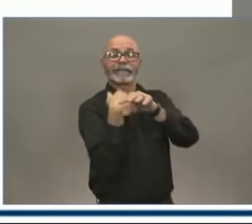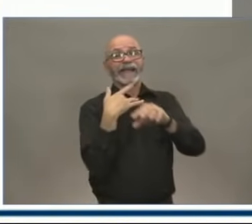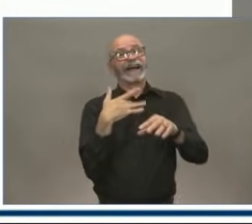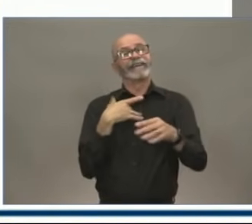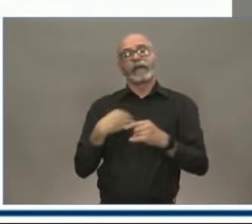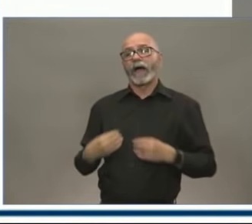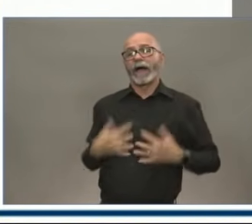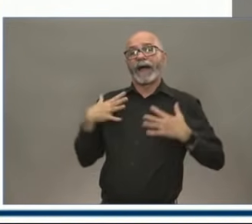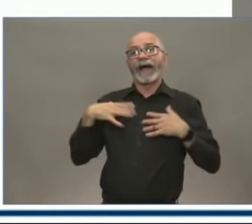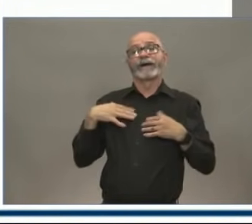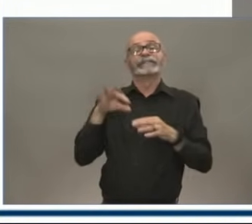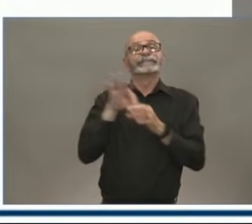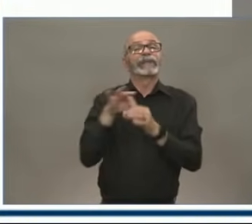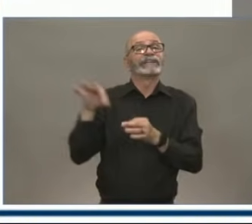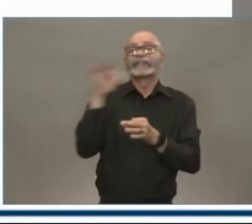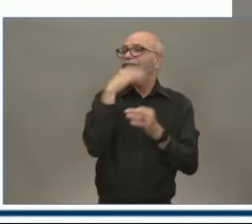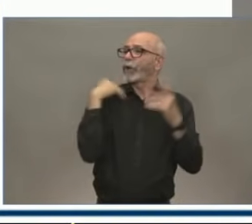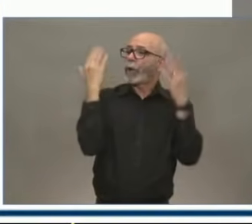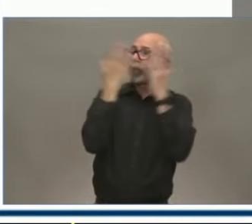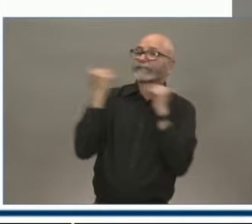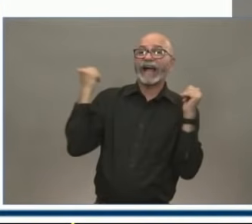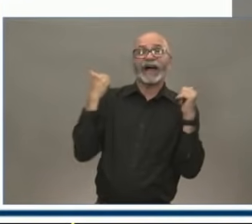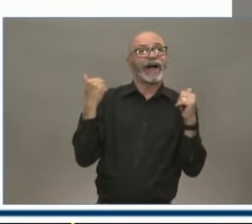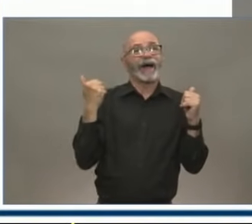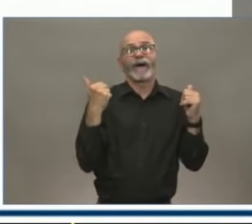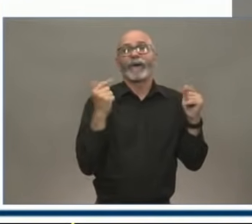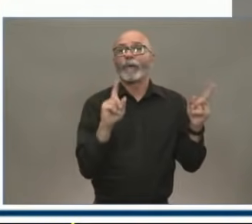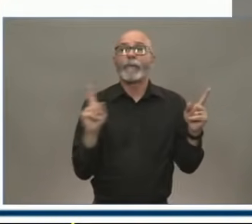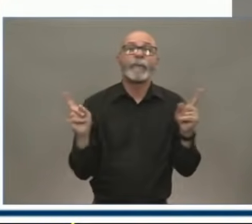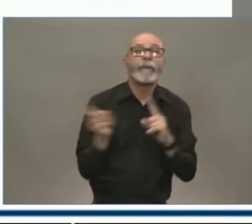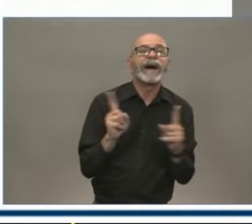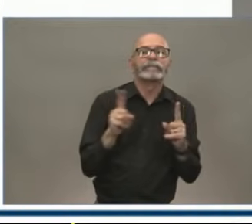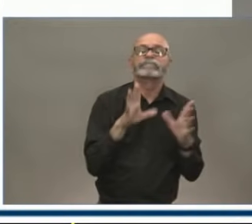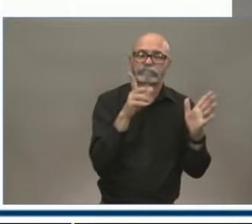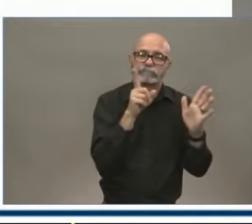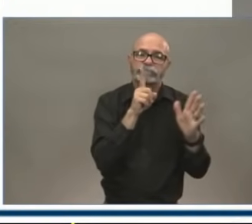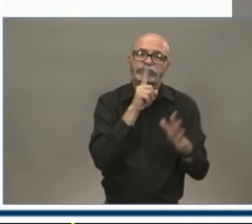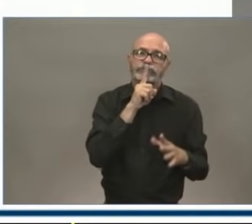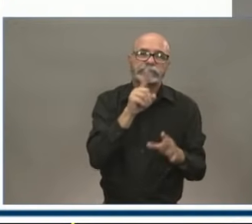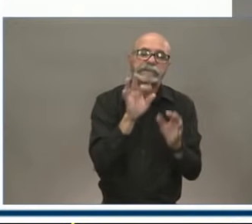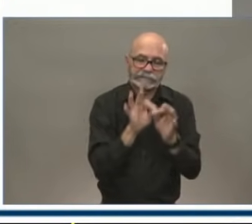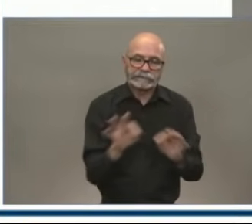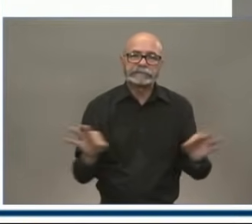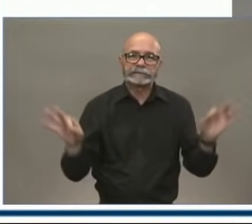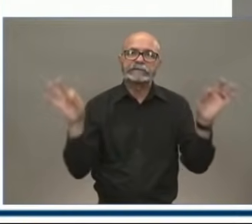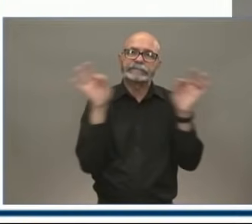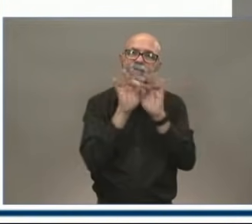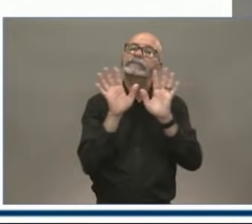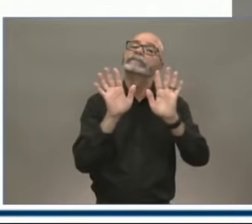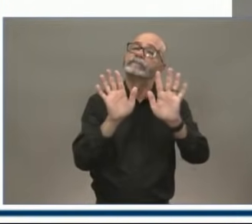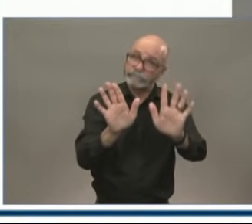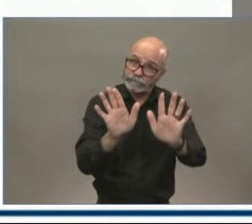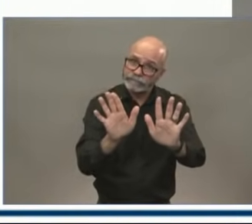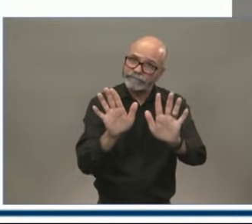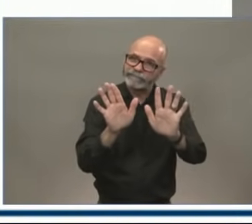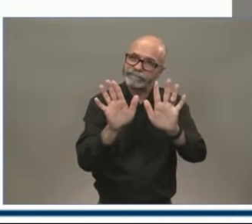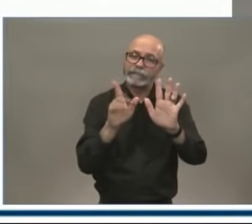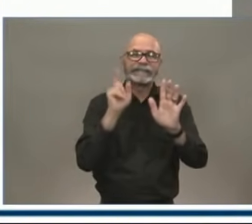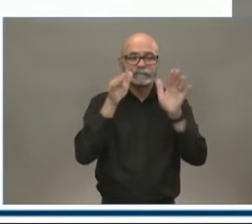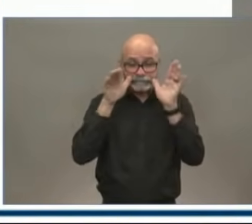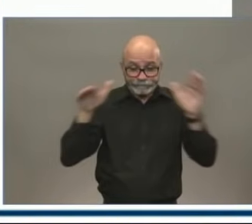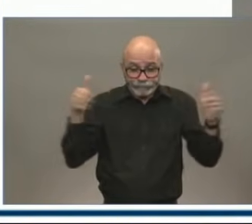you celebrate it, is more relevant than ever. And so I really encourage people to focus on what we